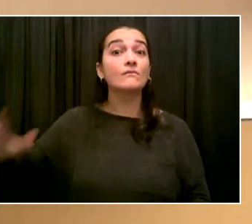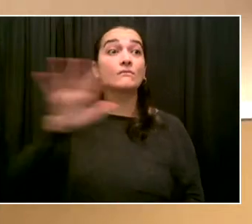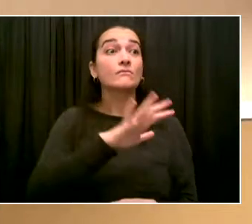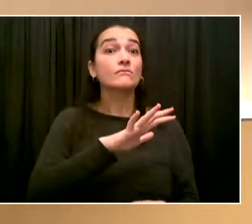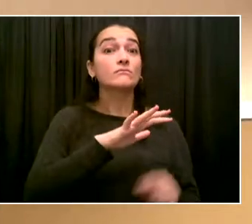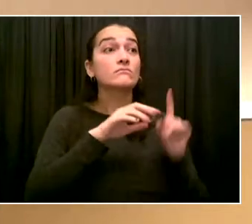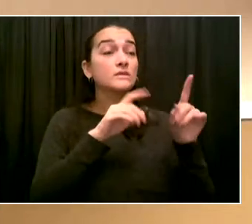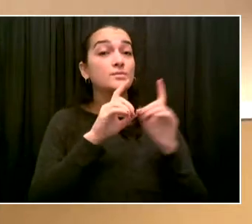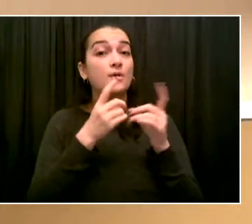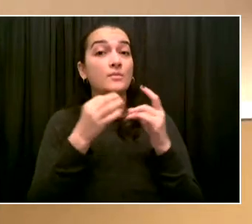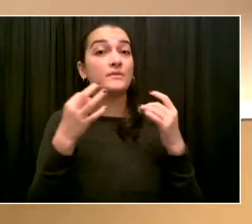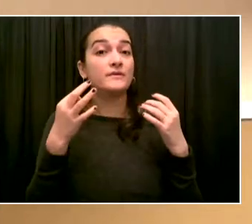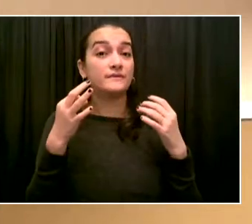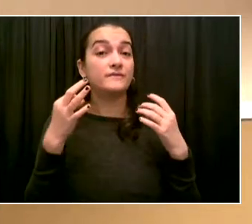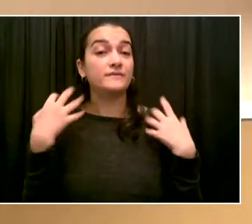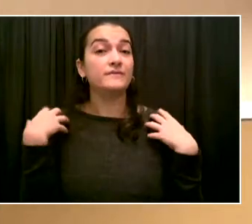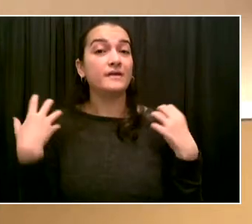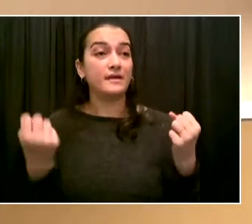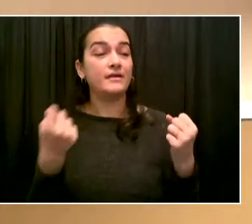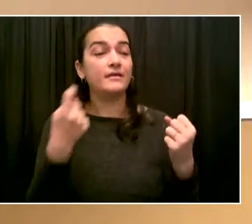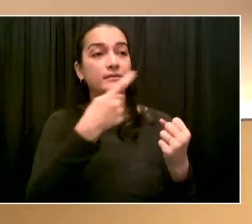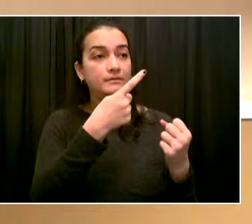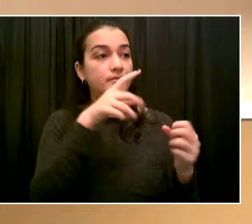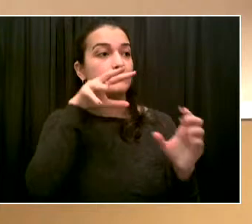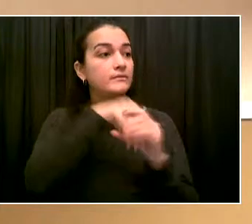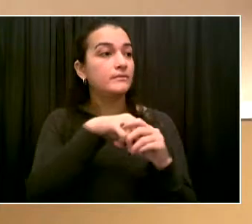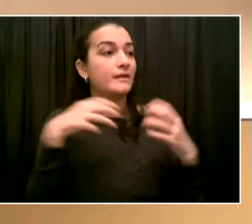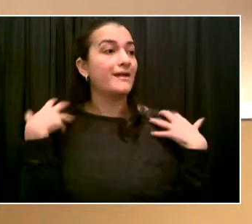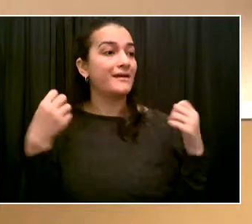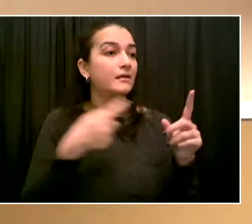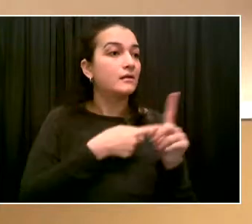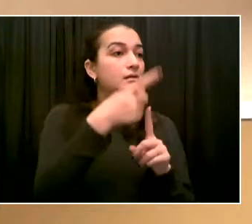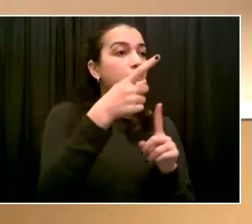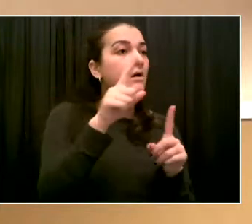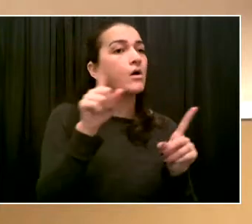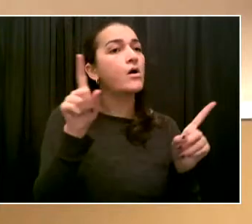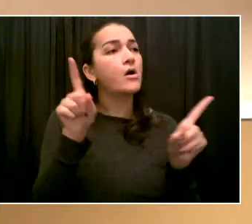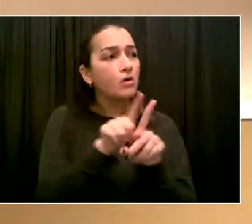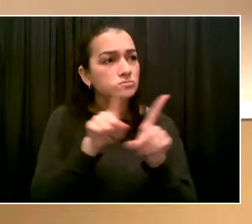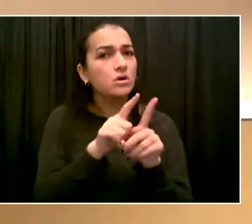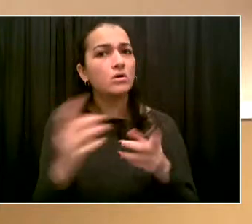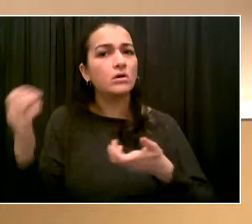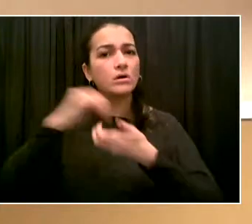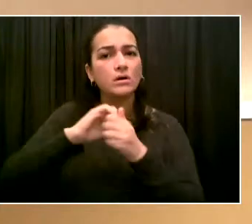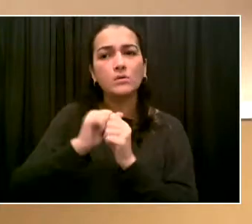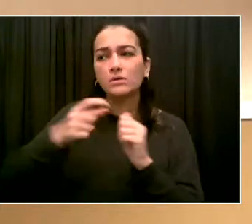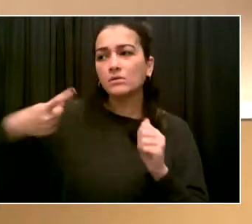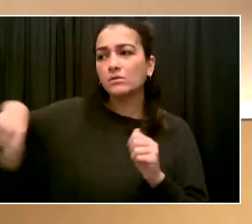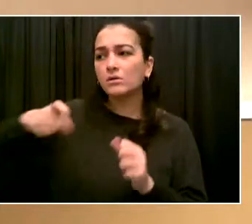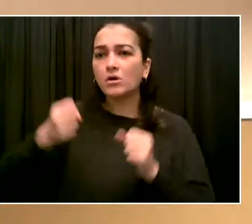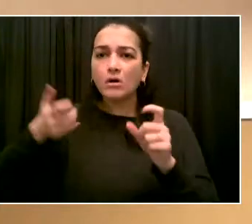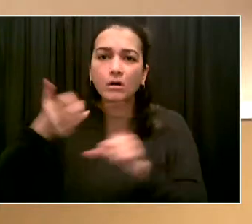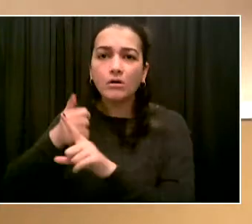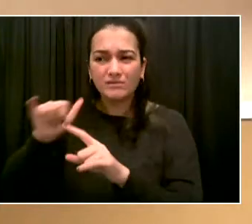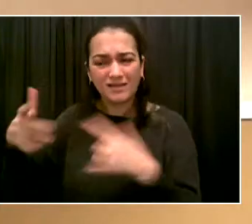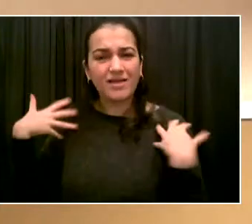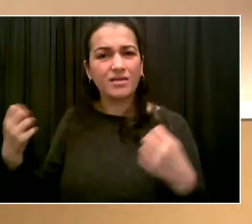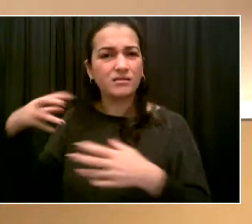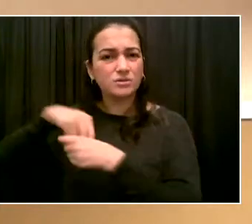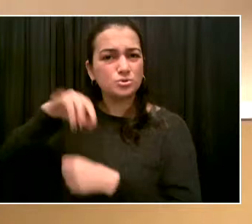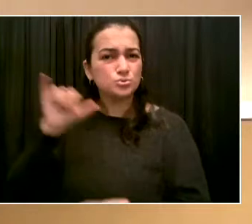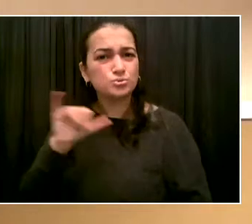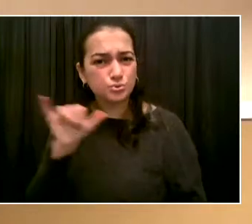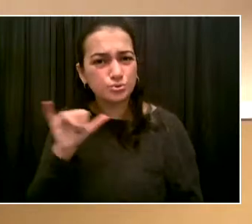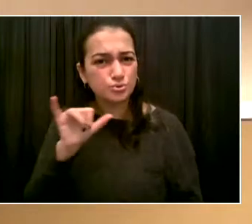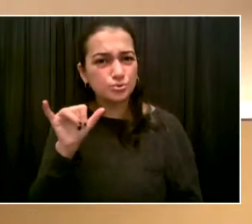health, can have a lot to offer with respect to thinking about road safety and traffic safety, particularly in how we